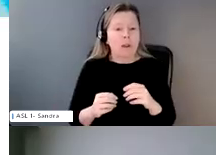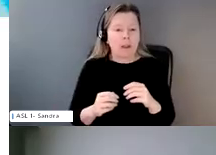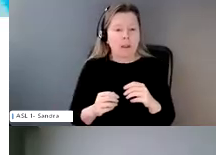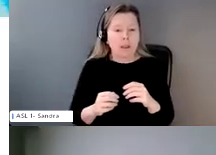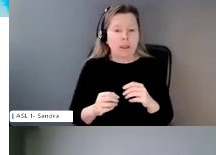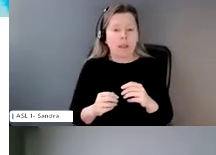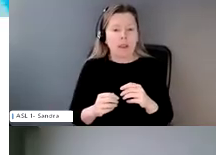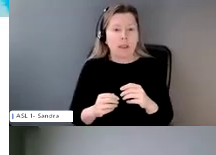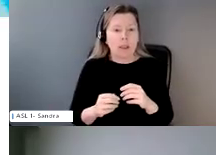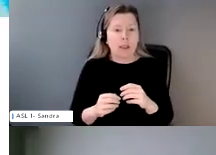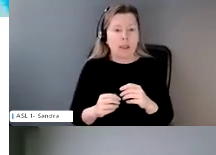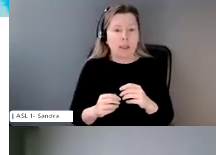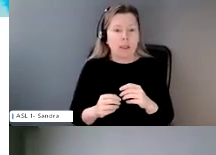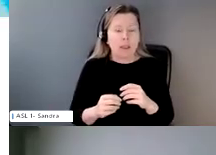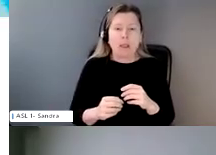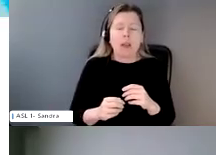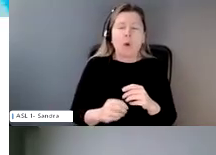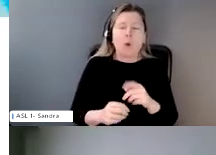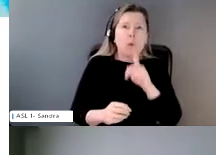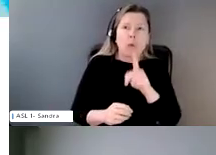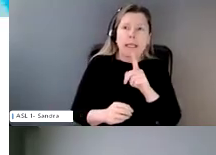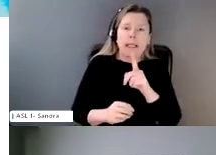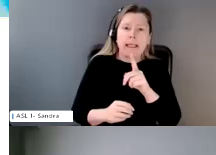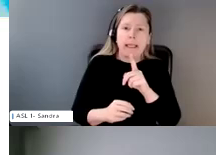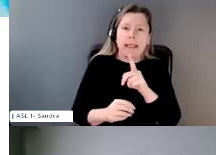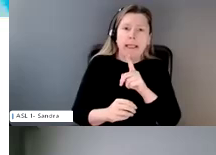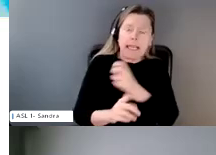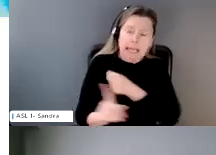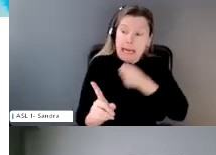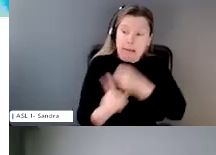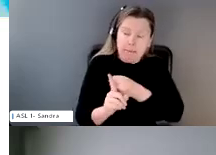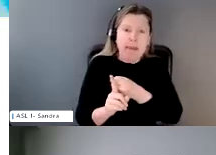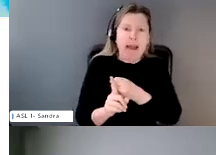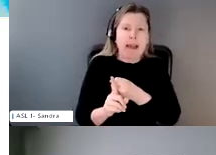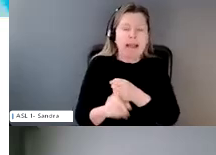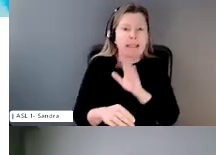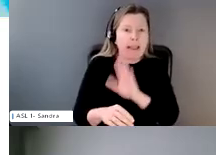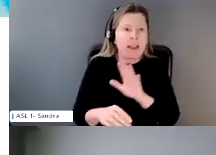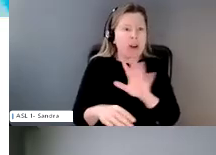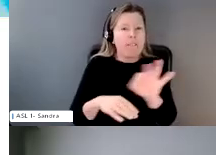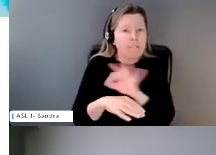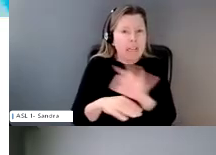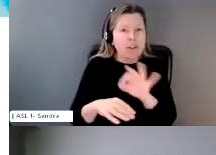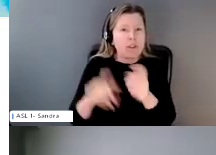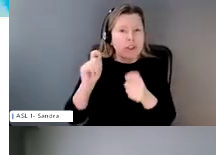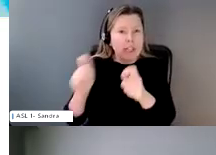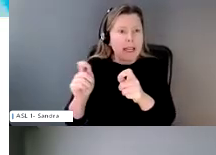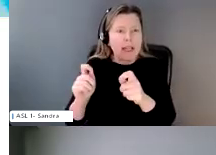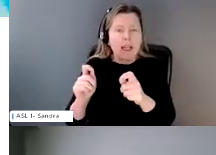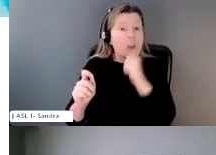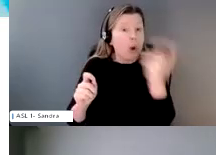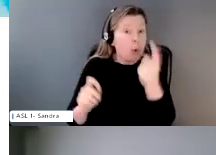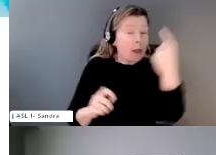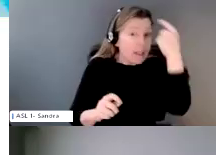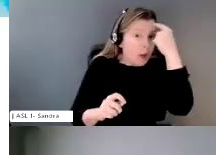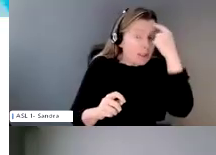impact that it had on the target specifically, like functional changes, not just in relation to cognition, but